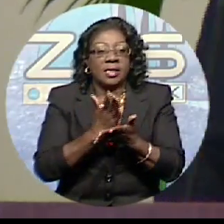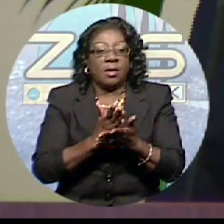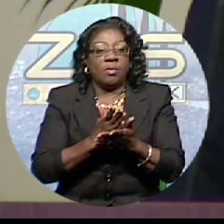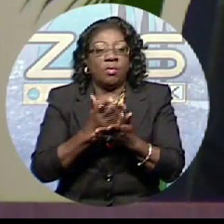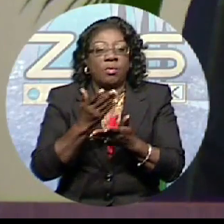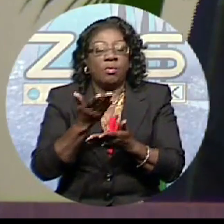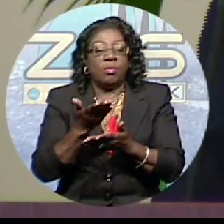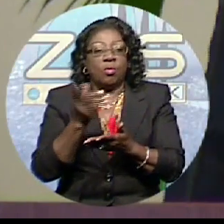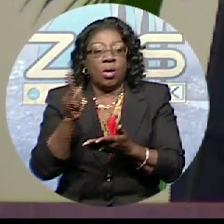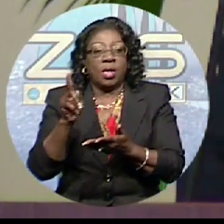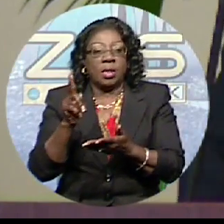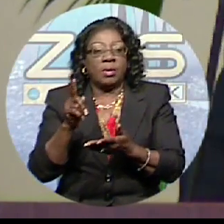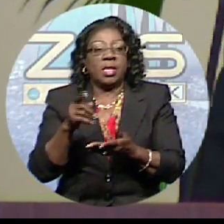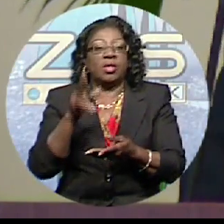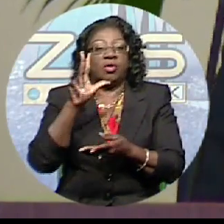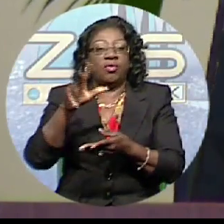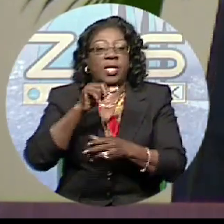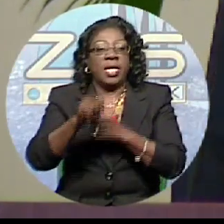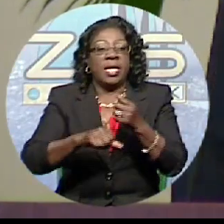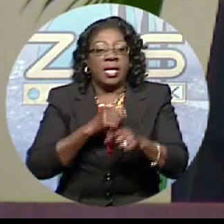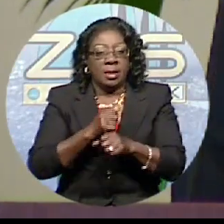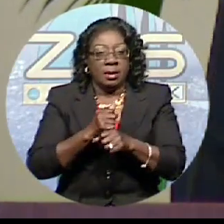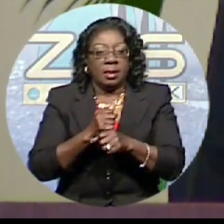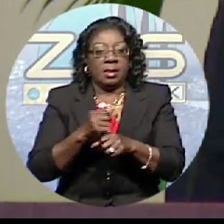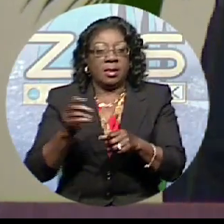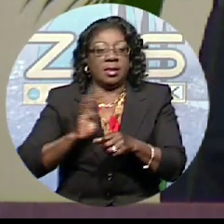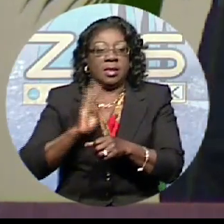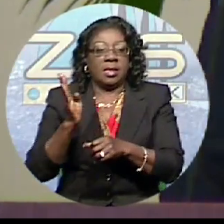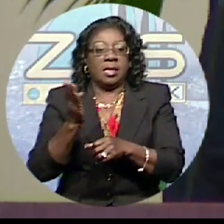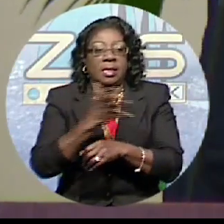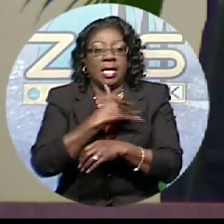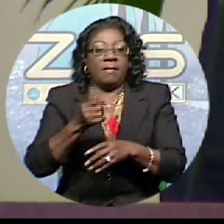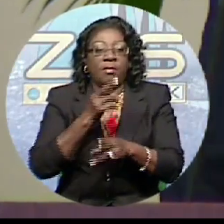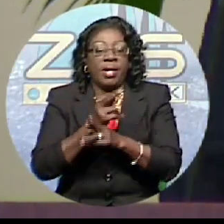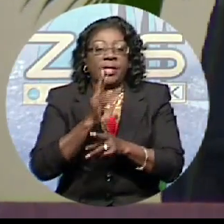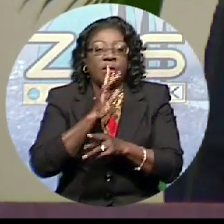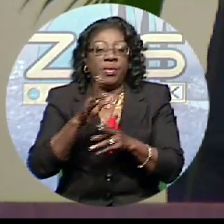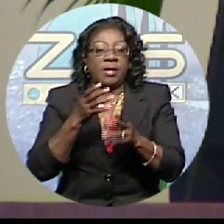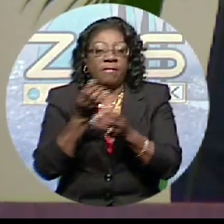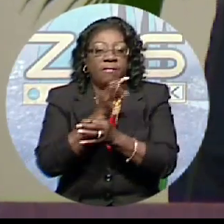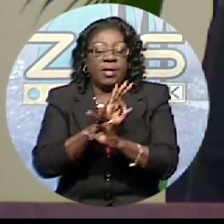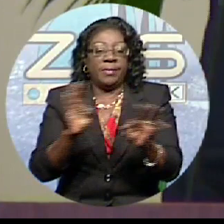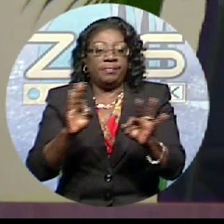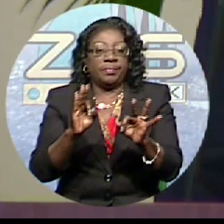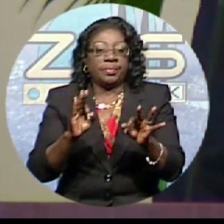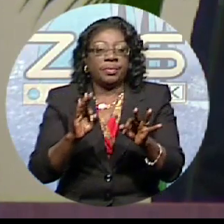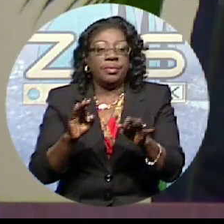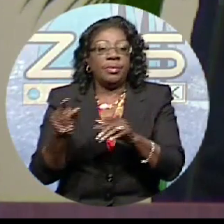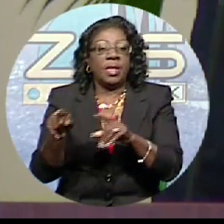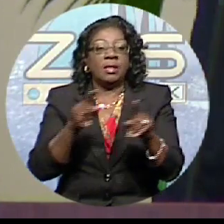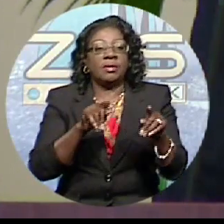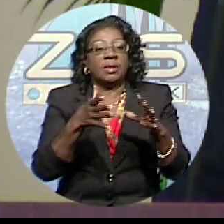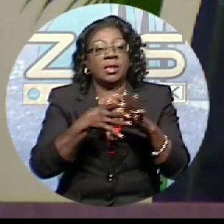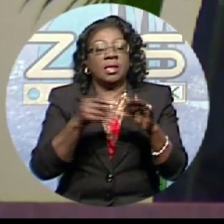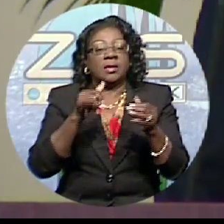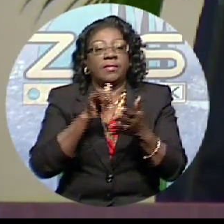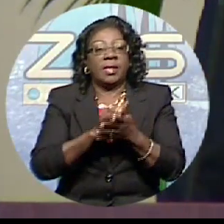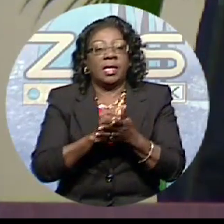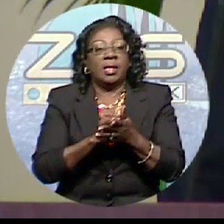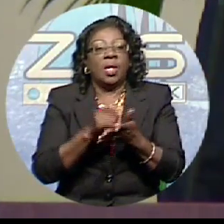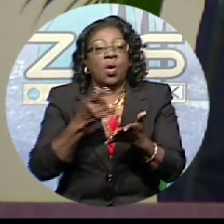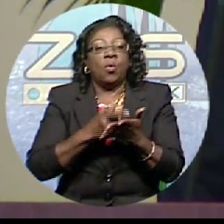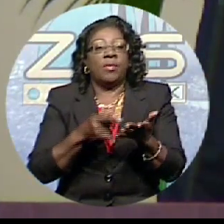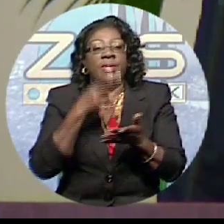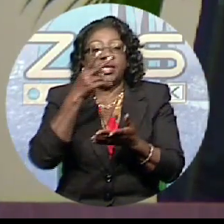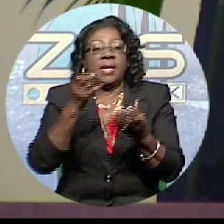3 years, they have a constitutional right to their freedom. As a result of that, what we have seen is statistically, we have seen many of these